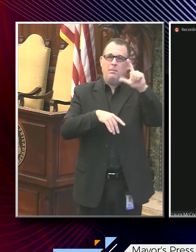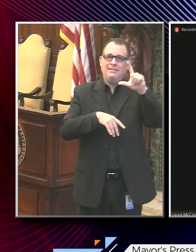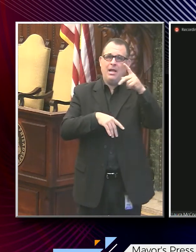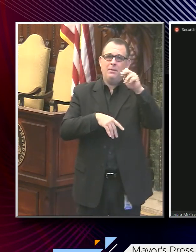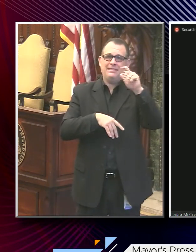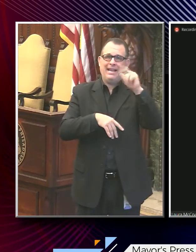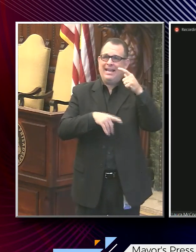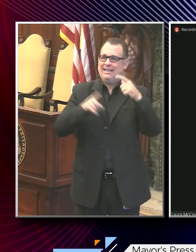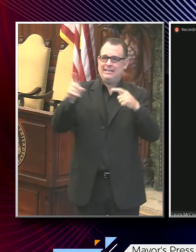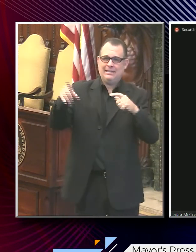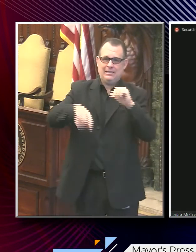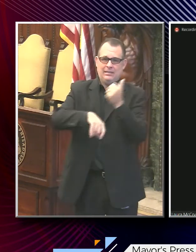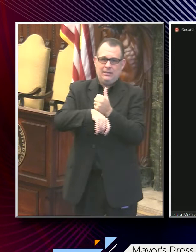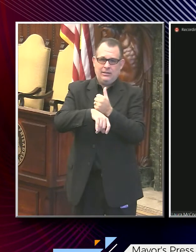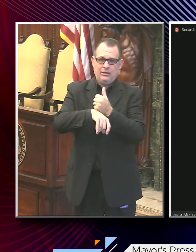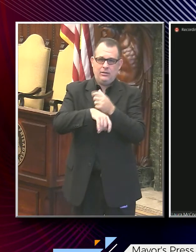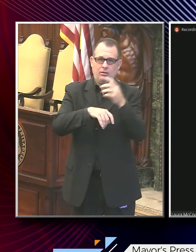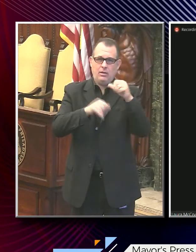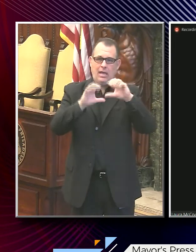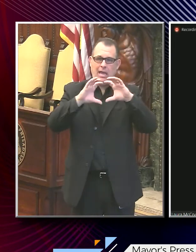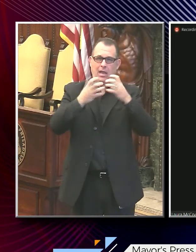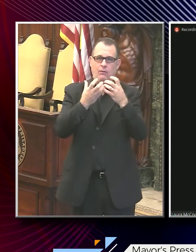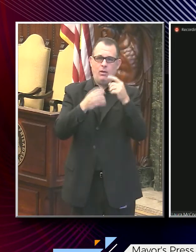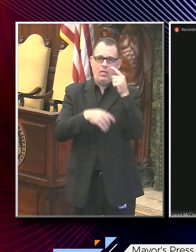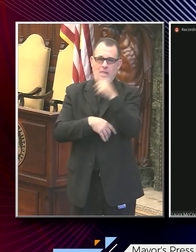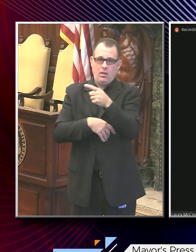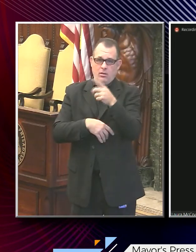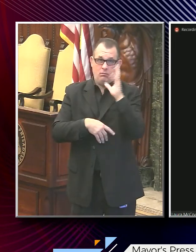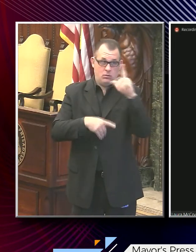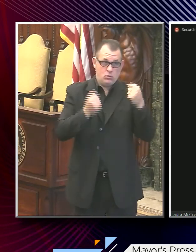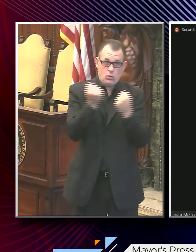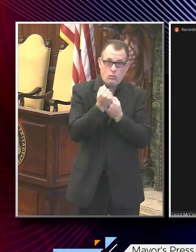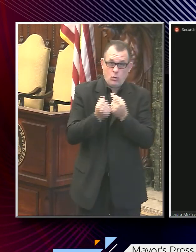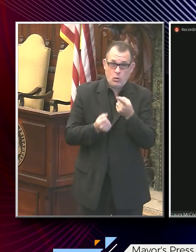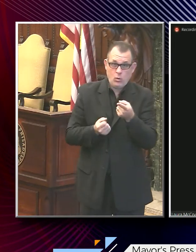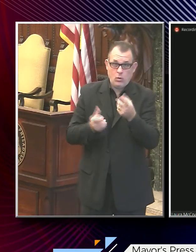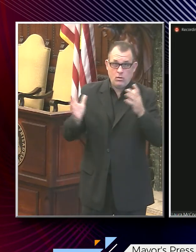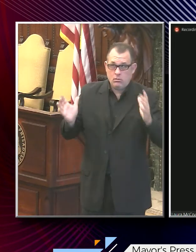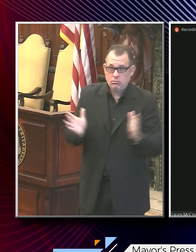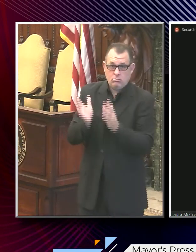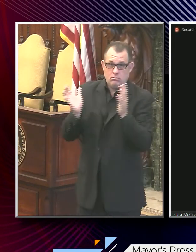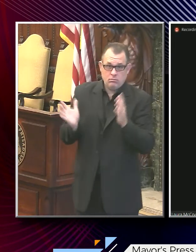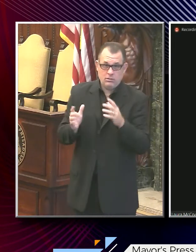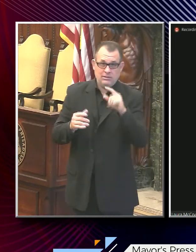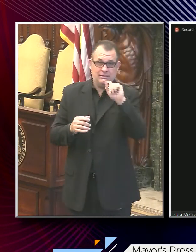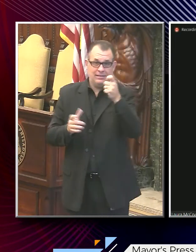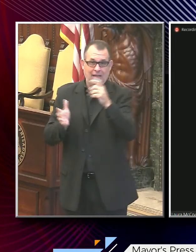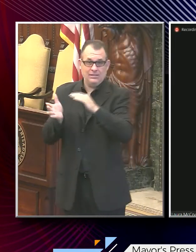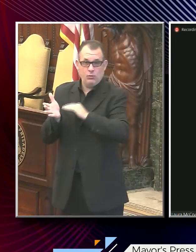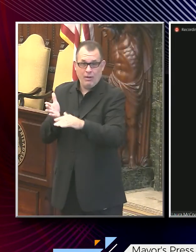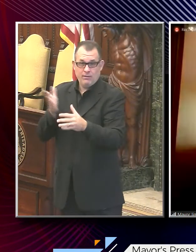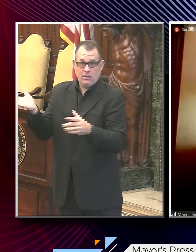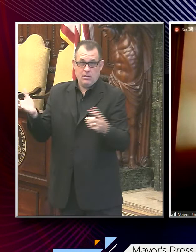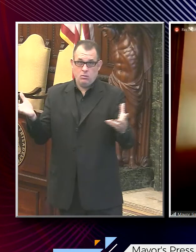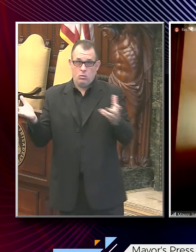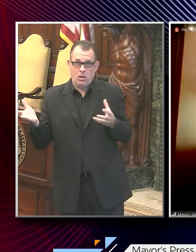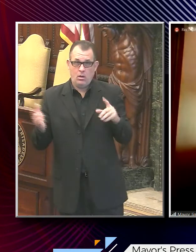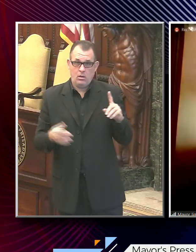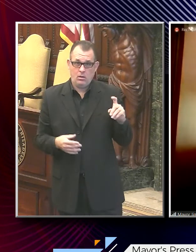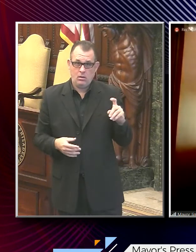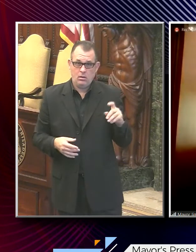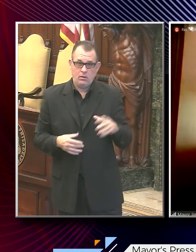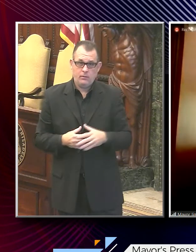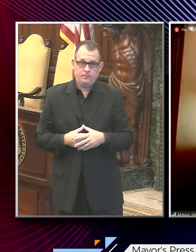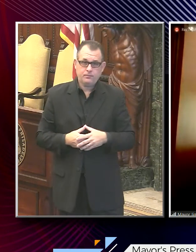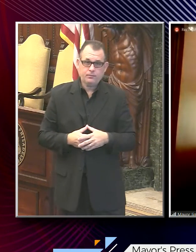other development there, would you be supportive of offering them the tax breaks that they would be seeking for that?